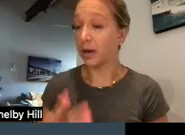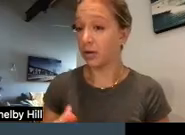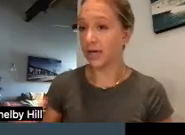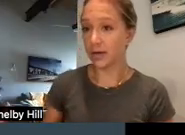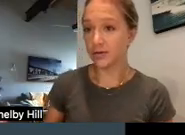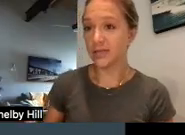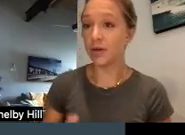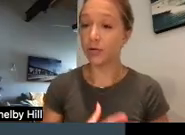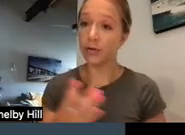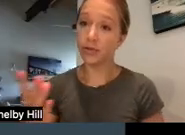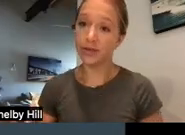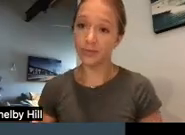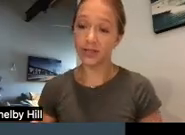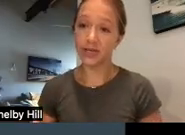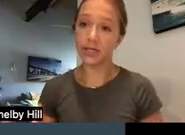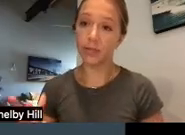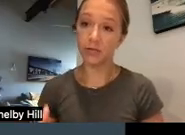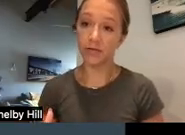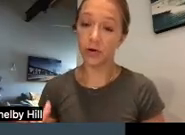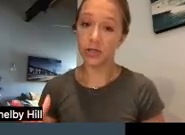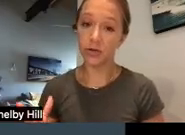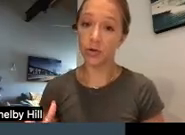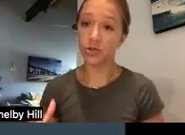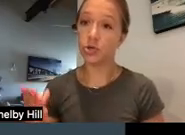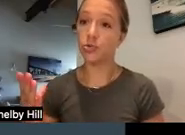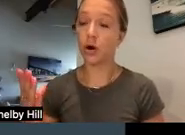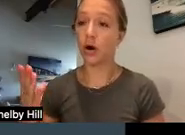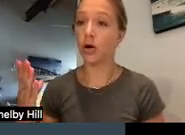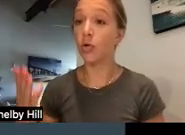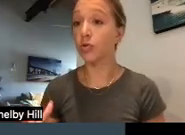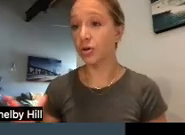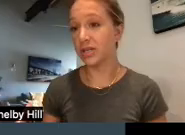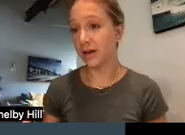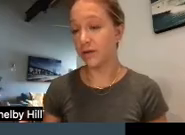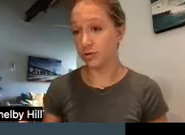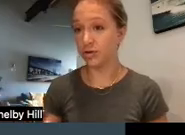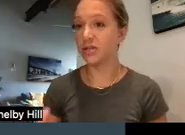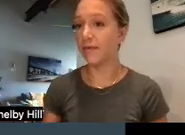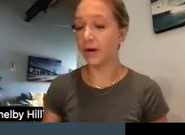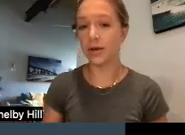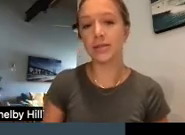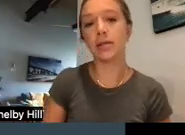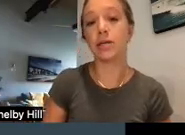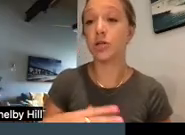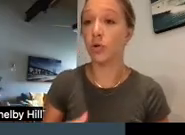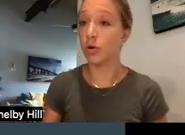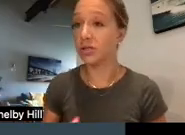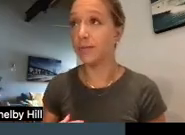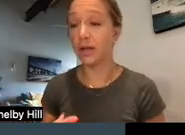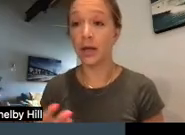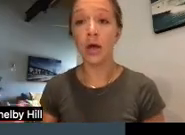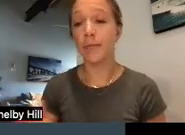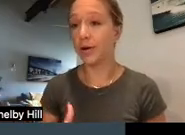can be the medical diagnosis, but throughout this presentation, I'll be referring to those who are culturally deaf users of American Sign Language,